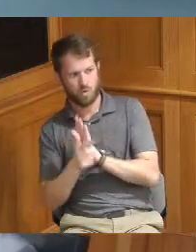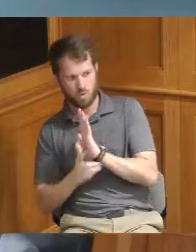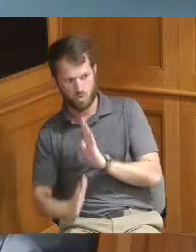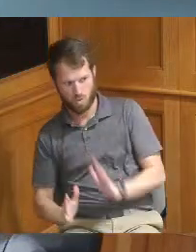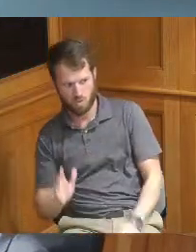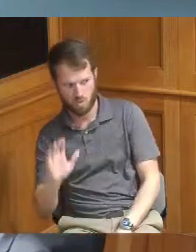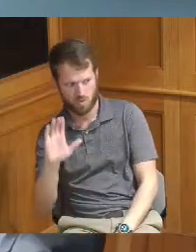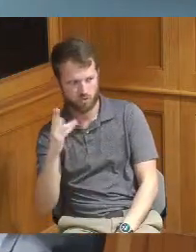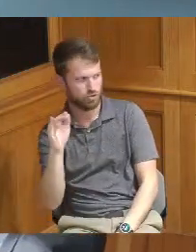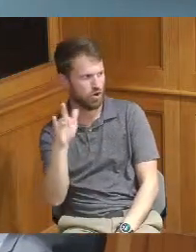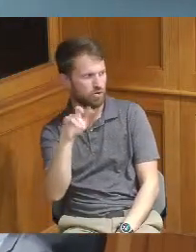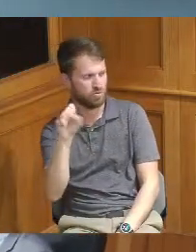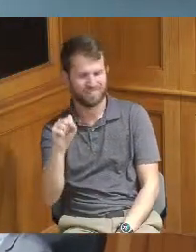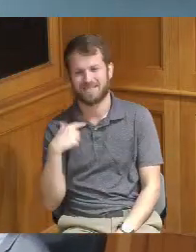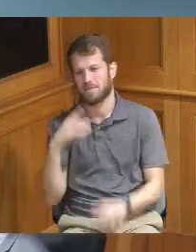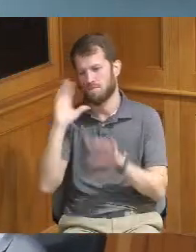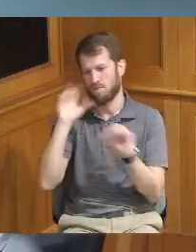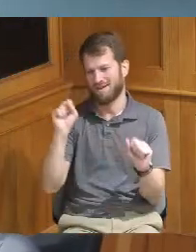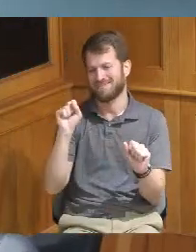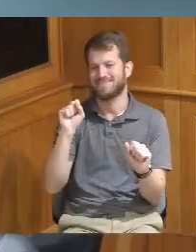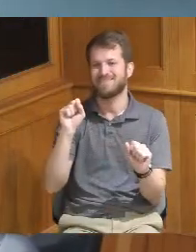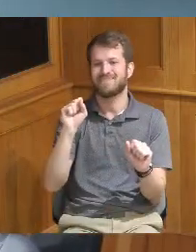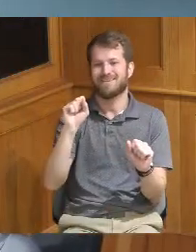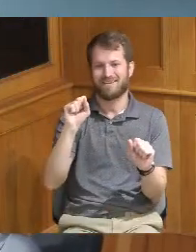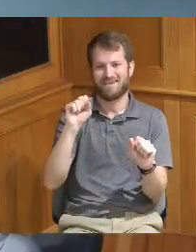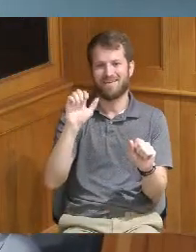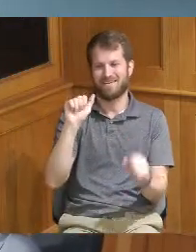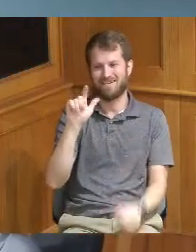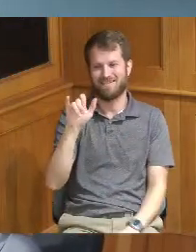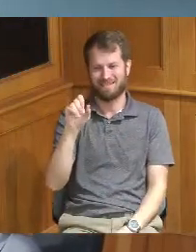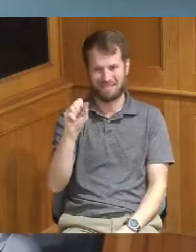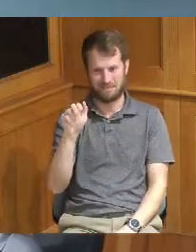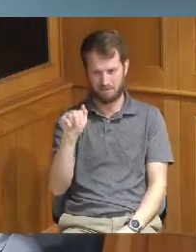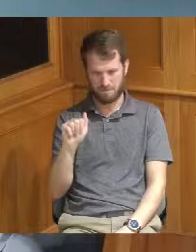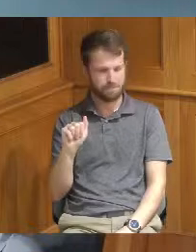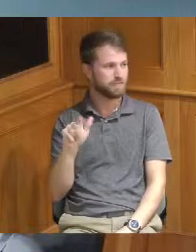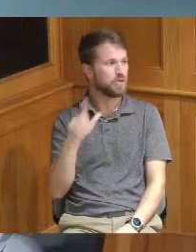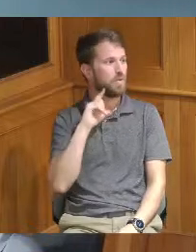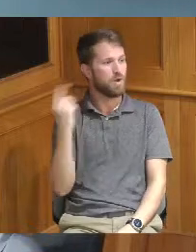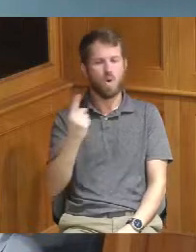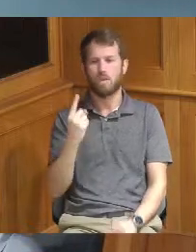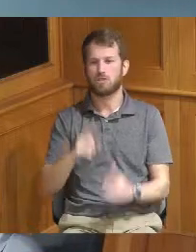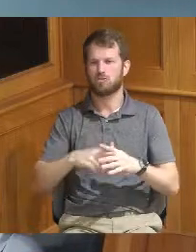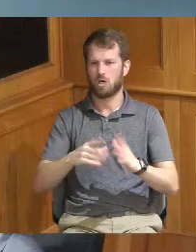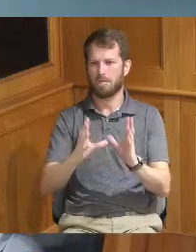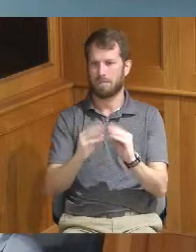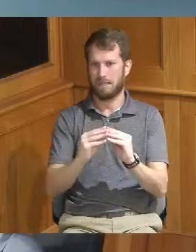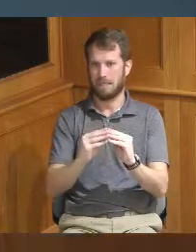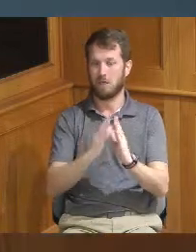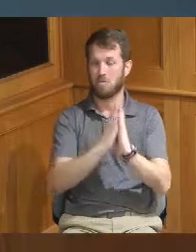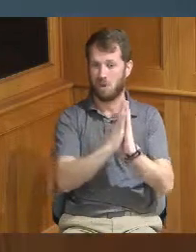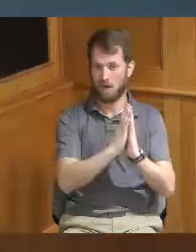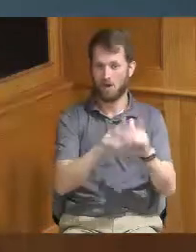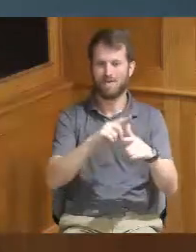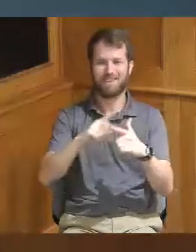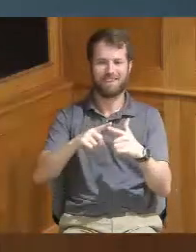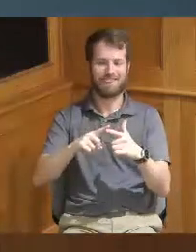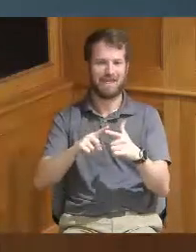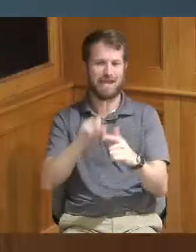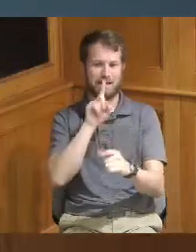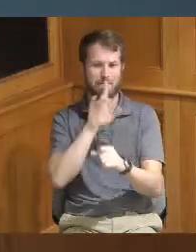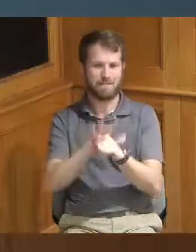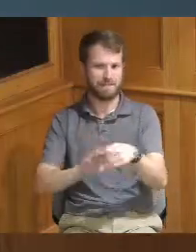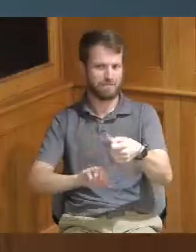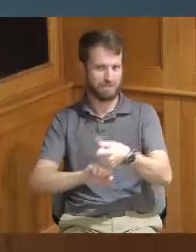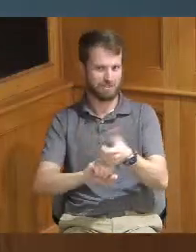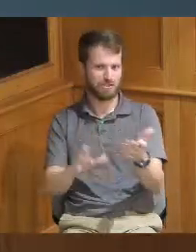Reese. At this time, we always start our meeting with prayer, followed by the Pledge of Allegiance. So please join